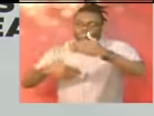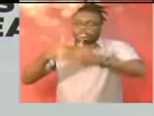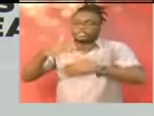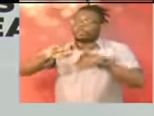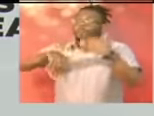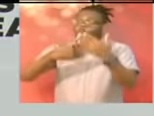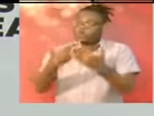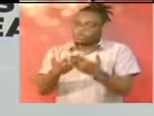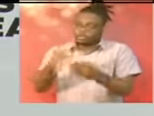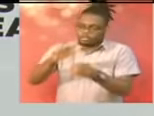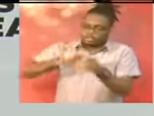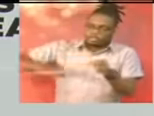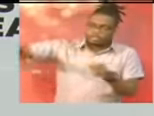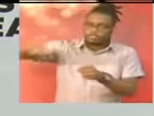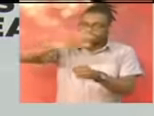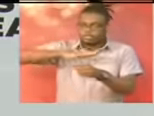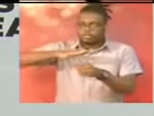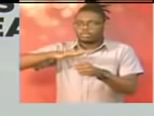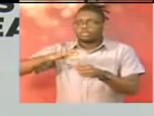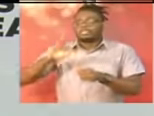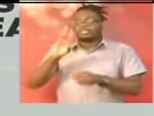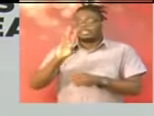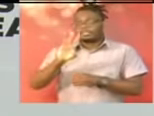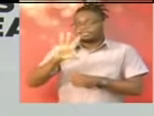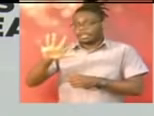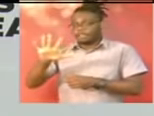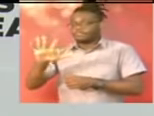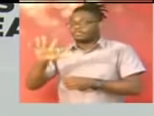persons 65 years and older, and